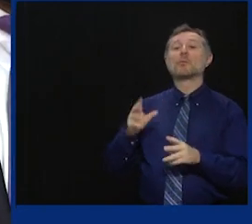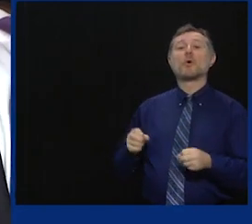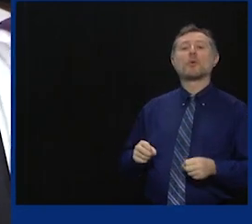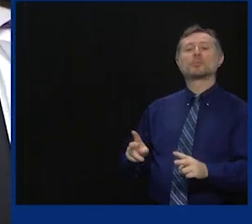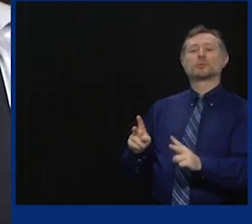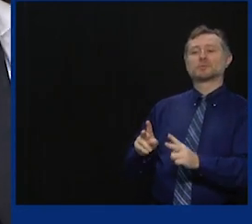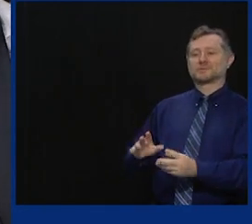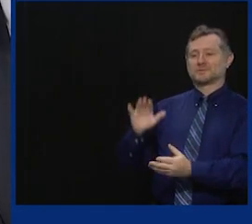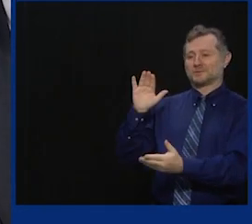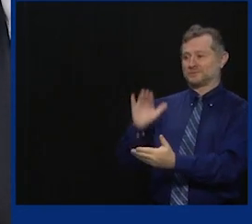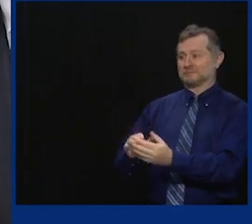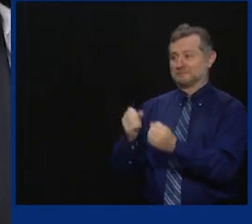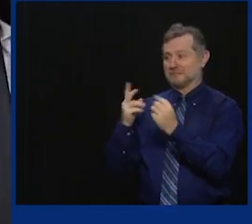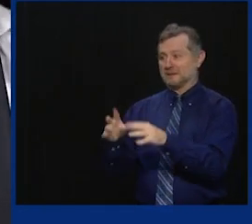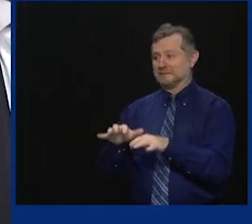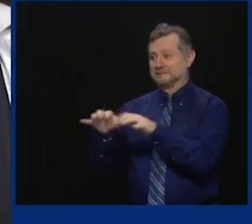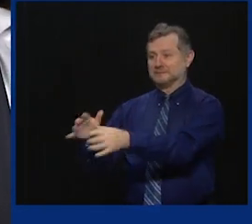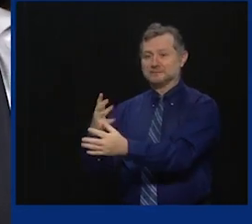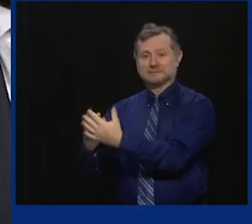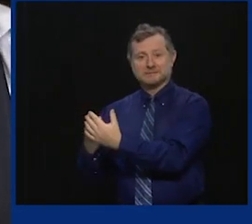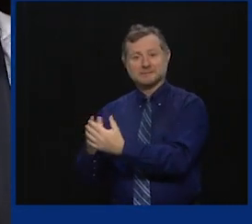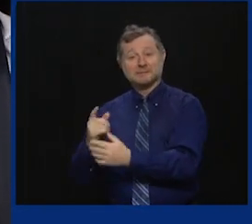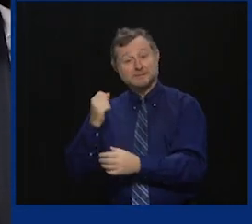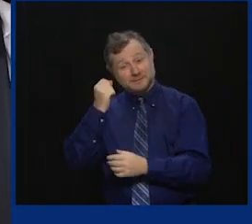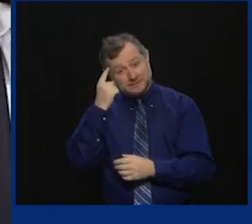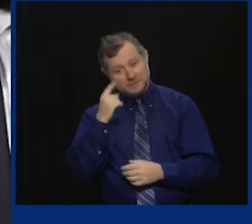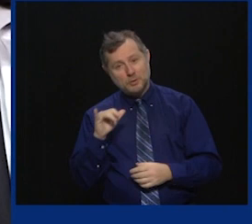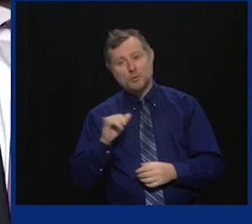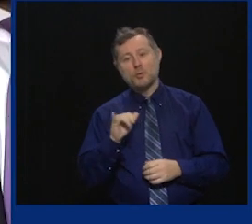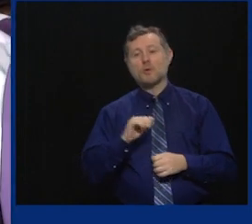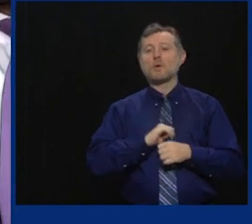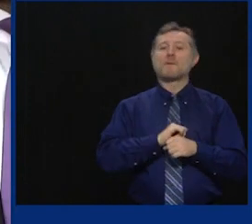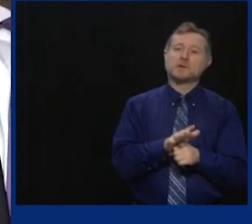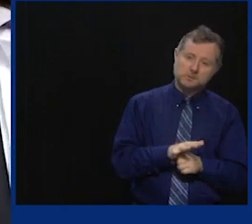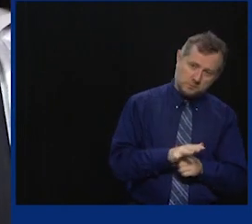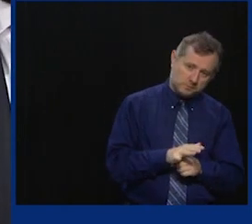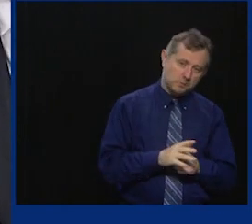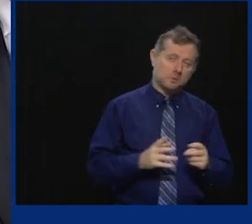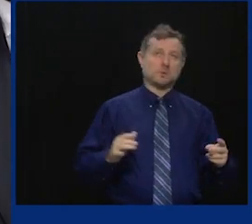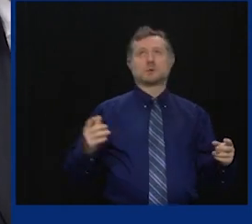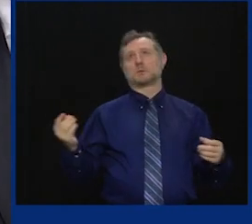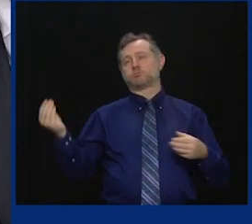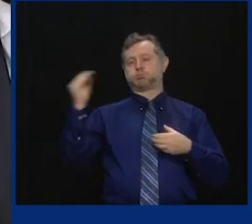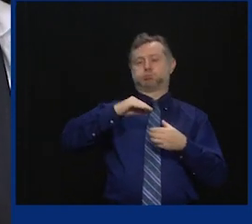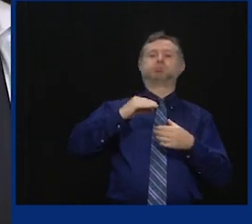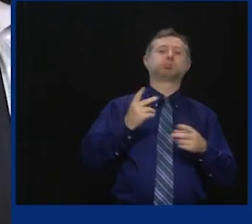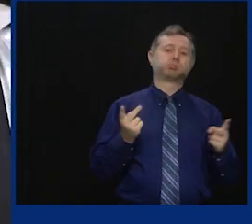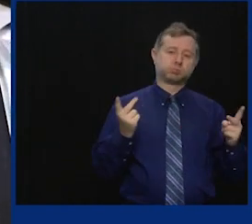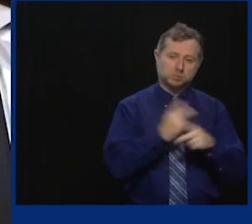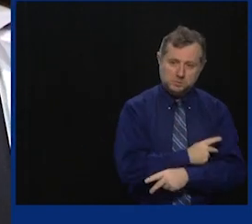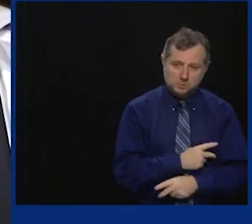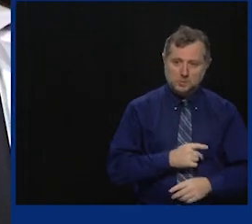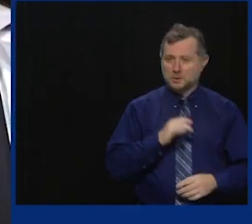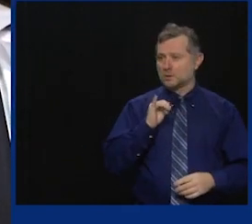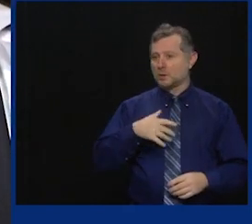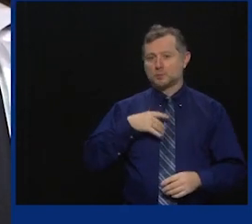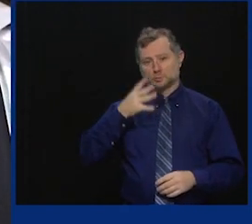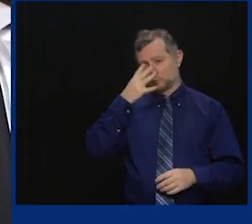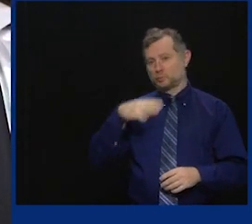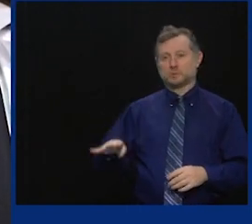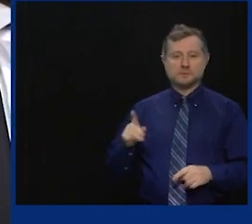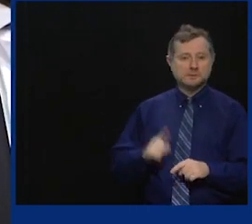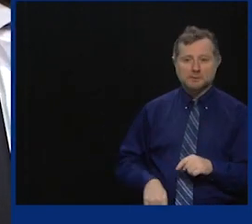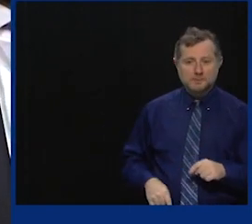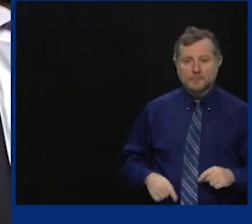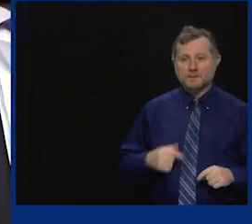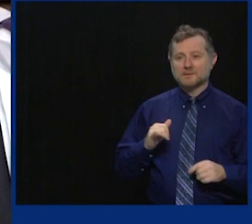has also been an exacerbating factor here. We cannot dismiss the fact that there are many more people who have not been adjudicated, who are still